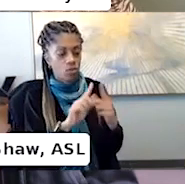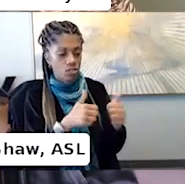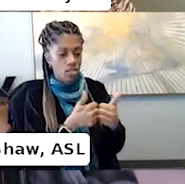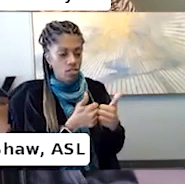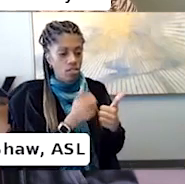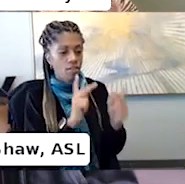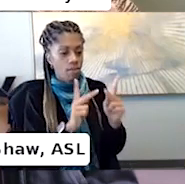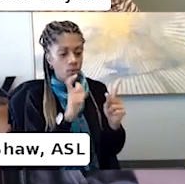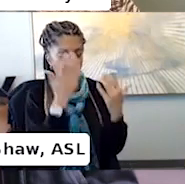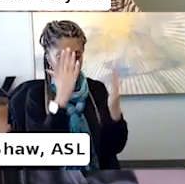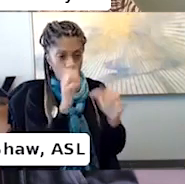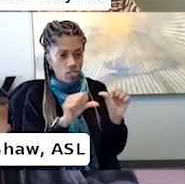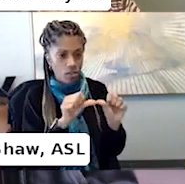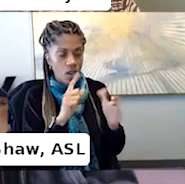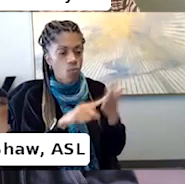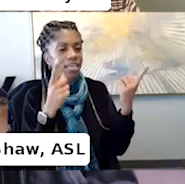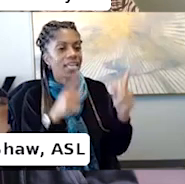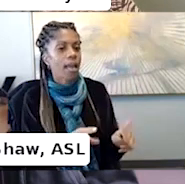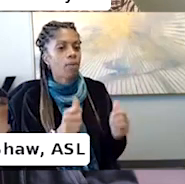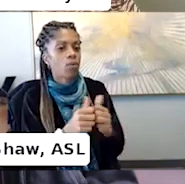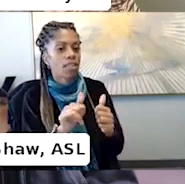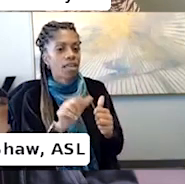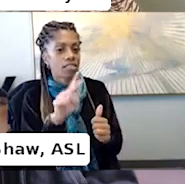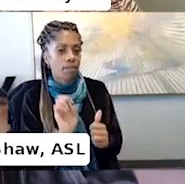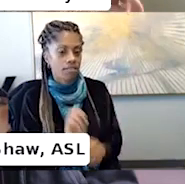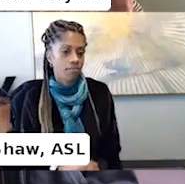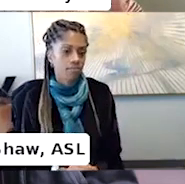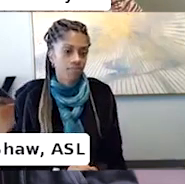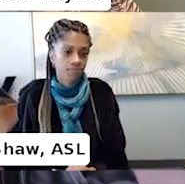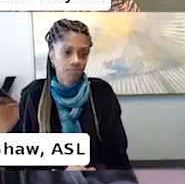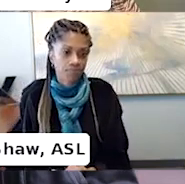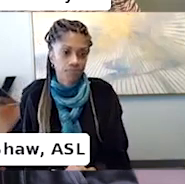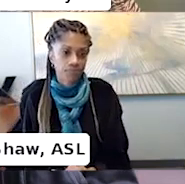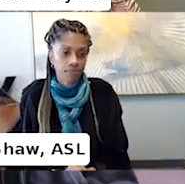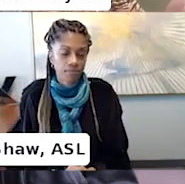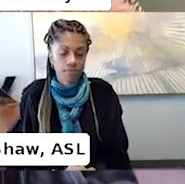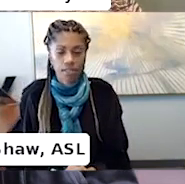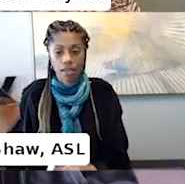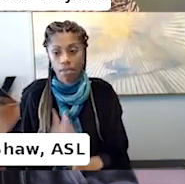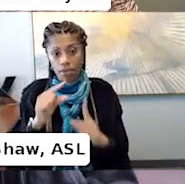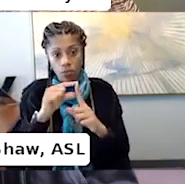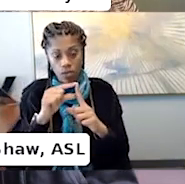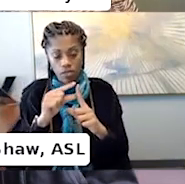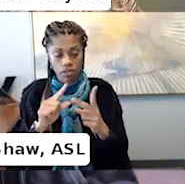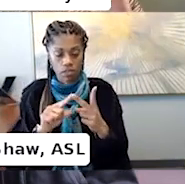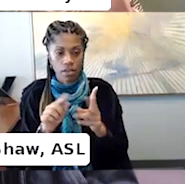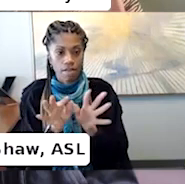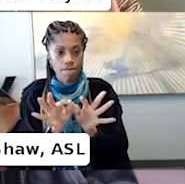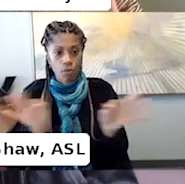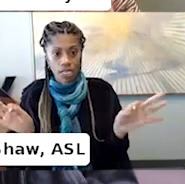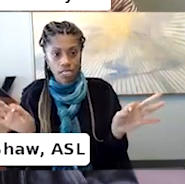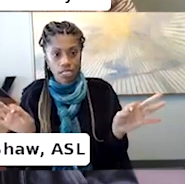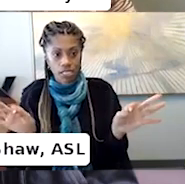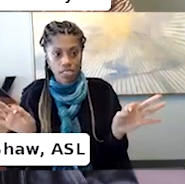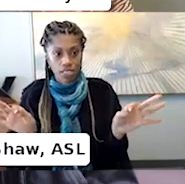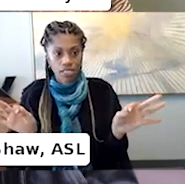don't know each other and what can happen in that space. There can be words that are said, phrases that are used that can bring the